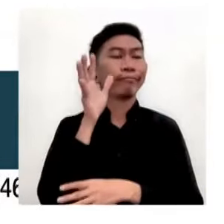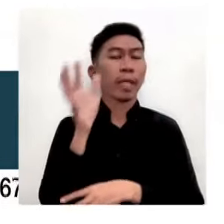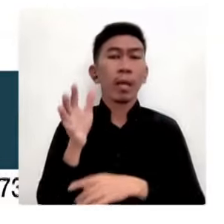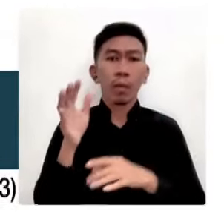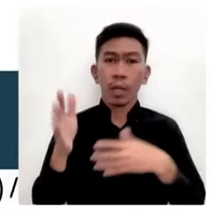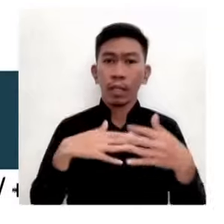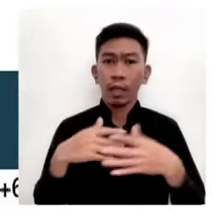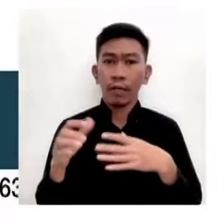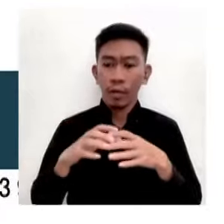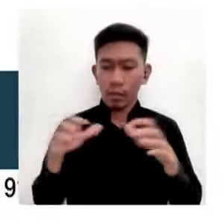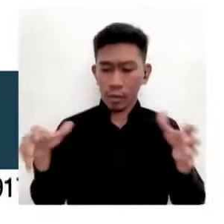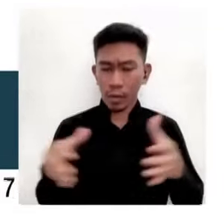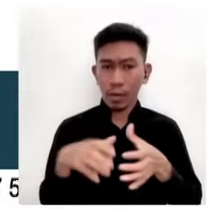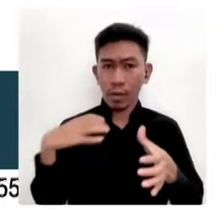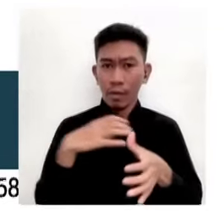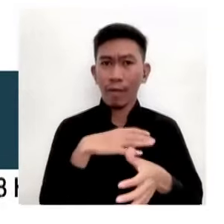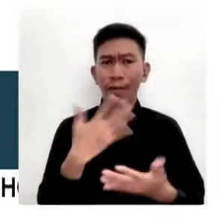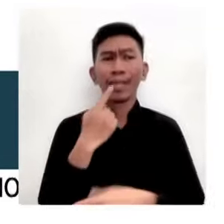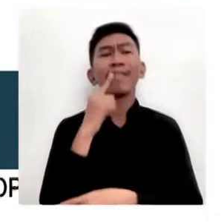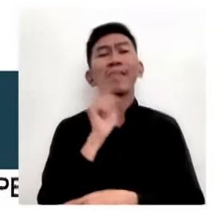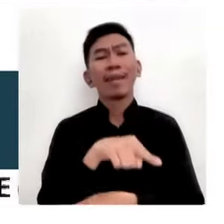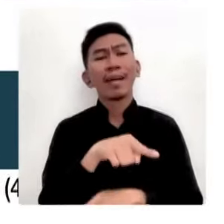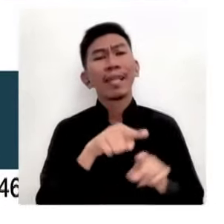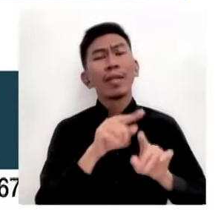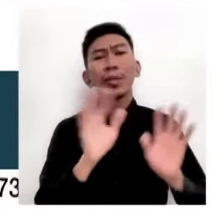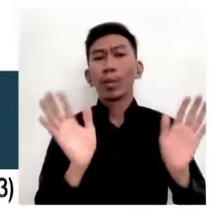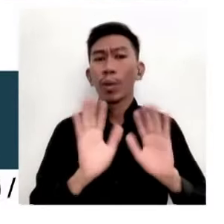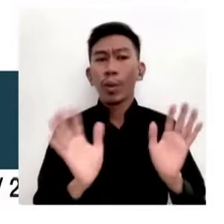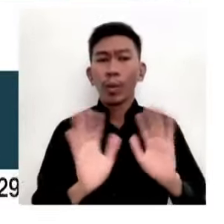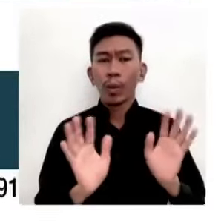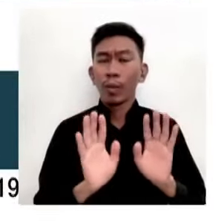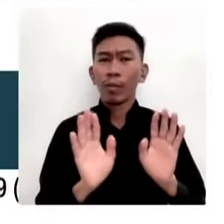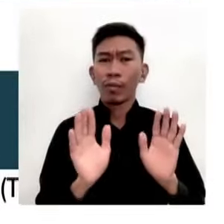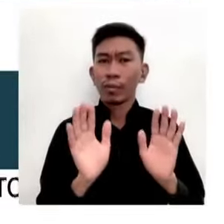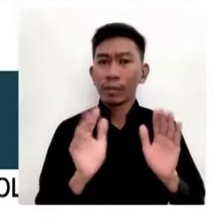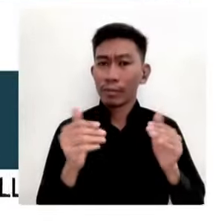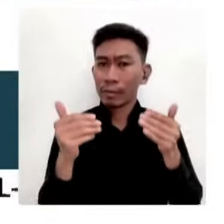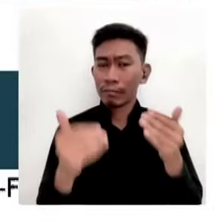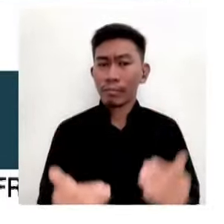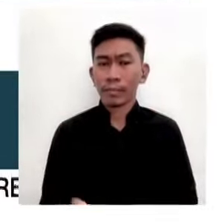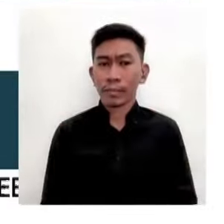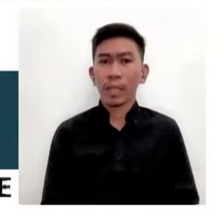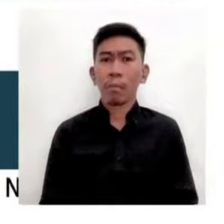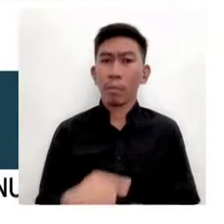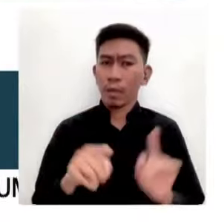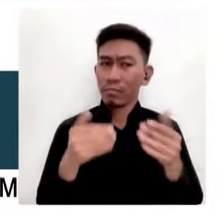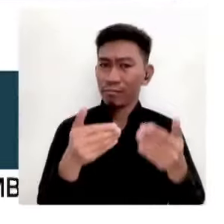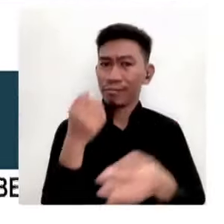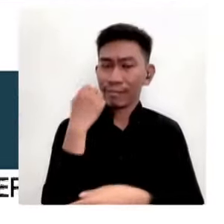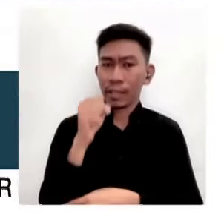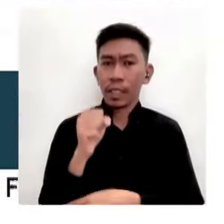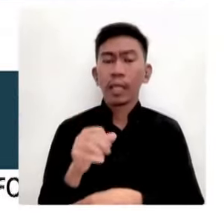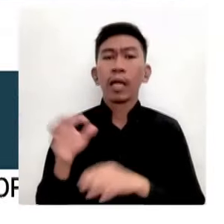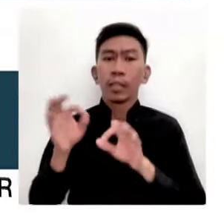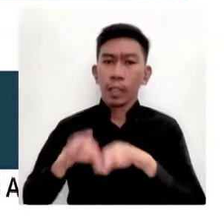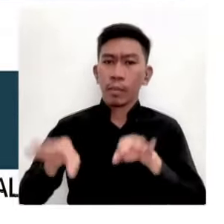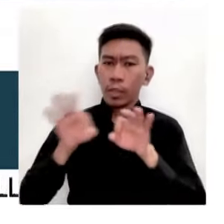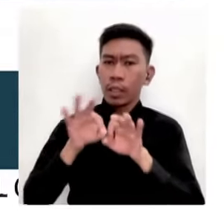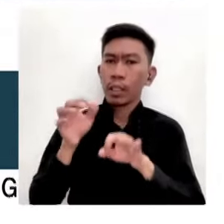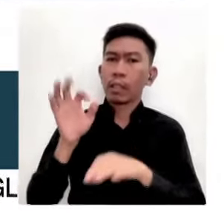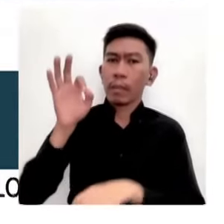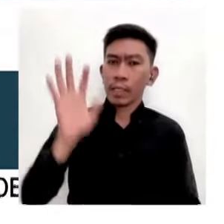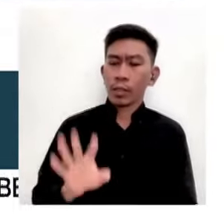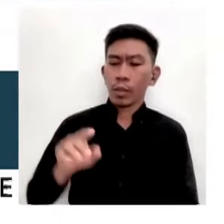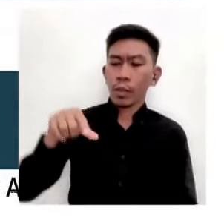is telling us, already told them not to operate. It is very important that Pastor Kibuloy attends the